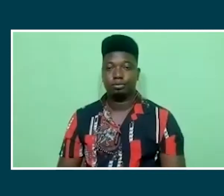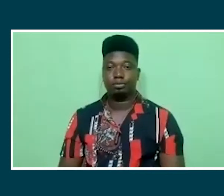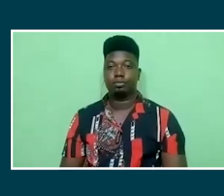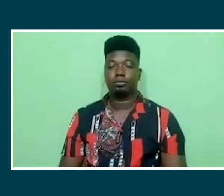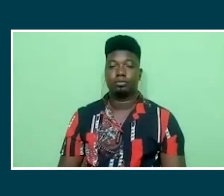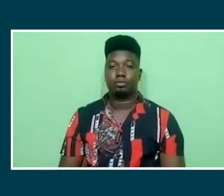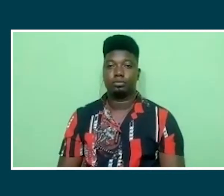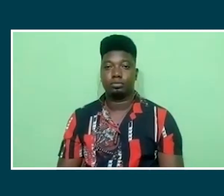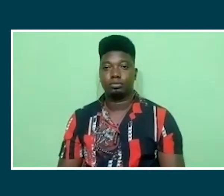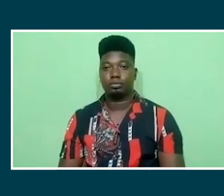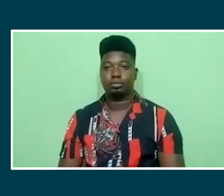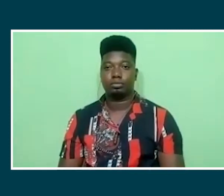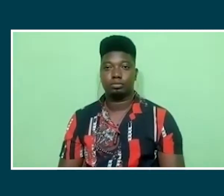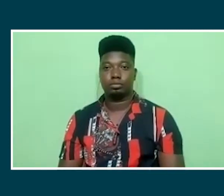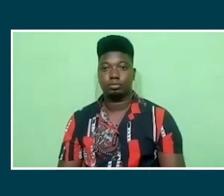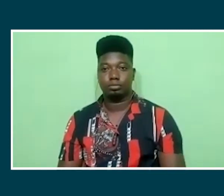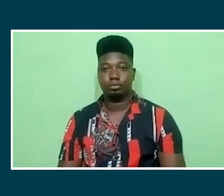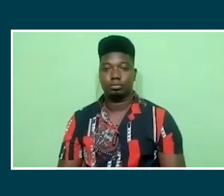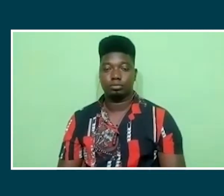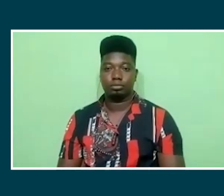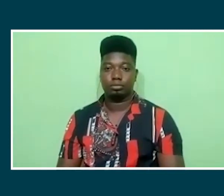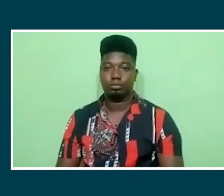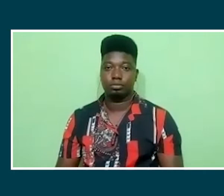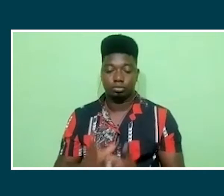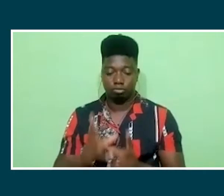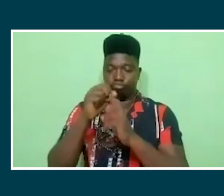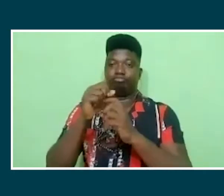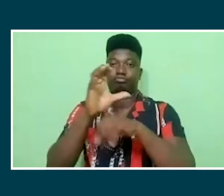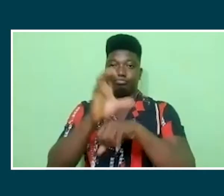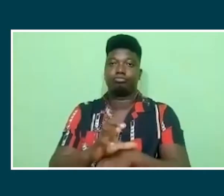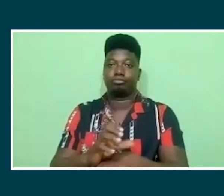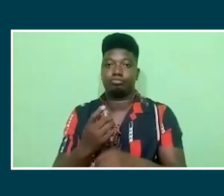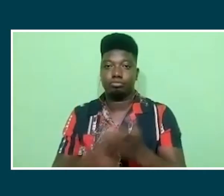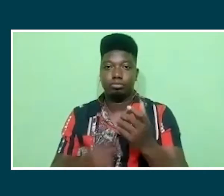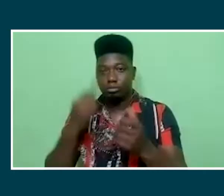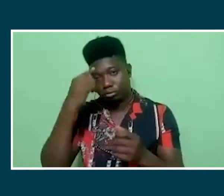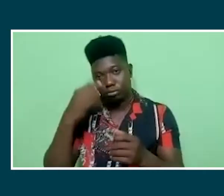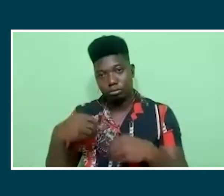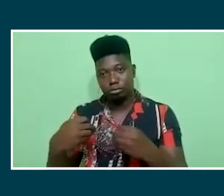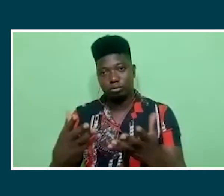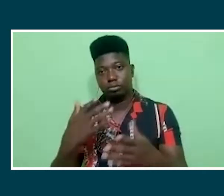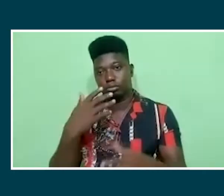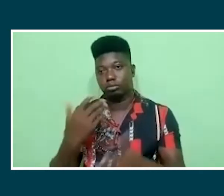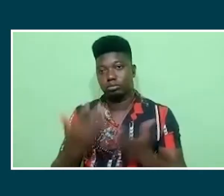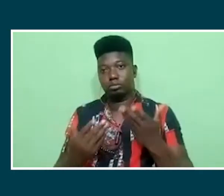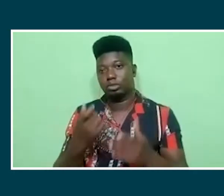being cultured? What is it that is giving you maybe a little bit of hope?